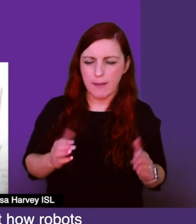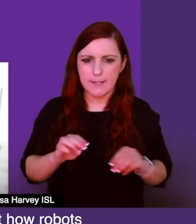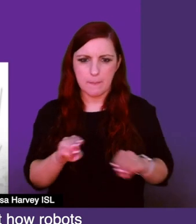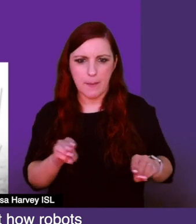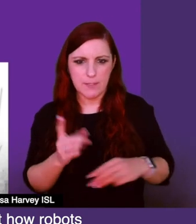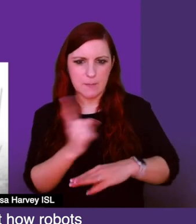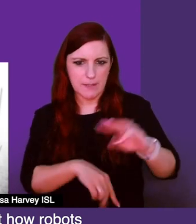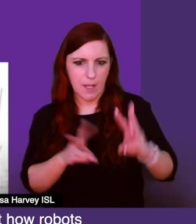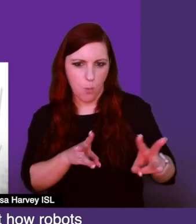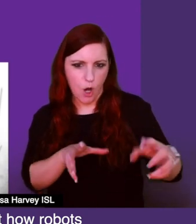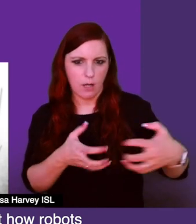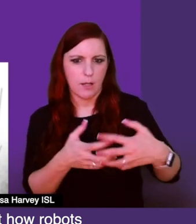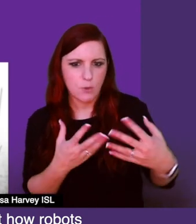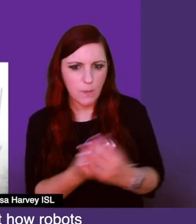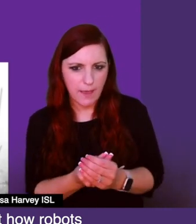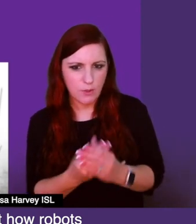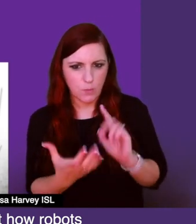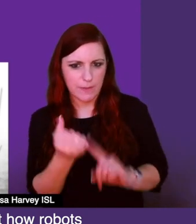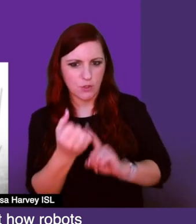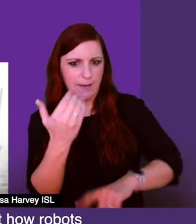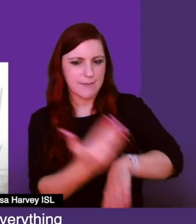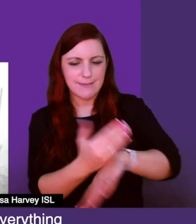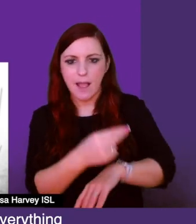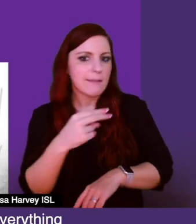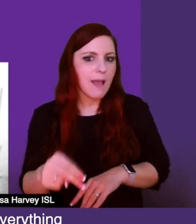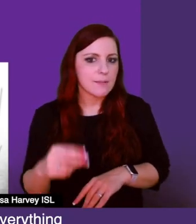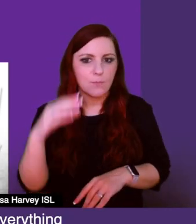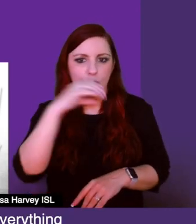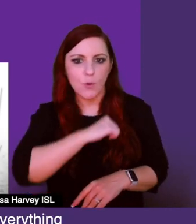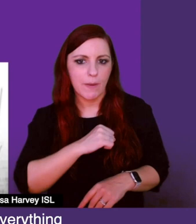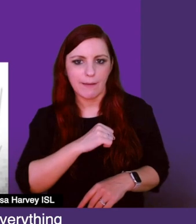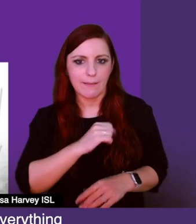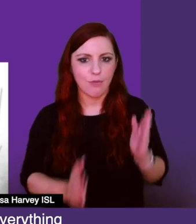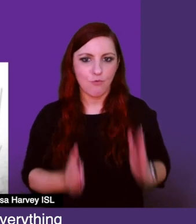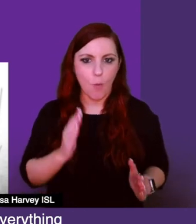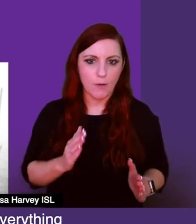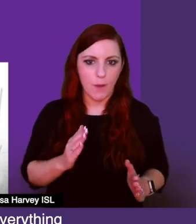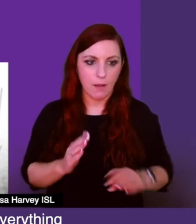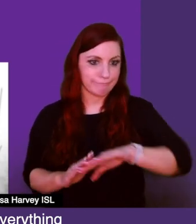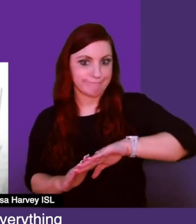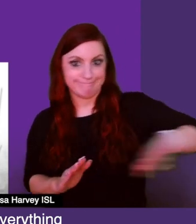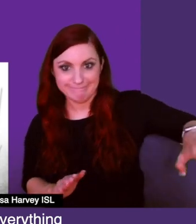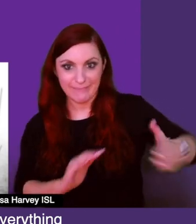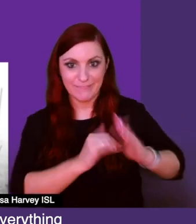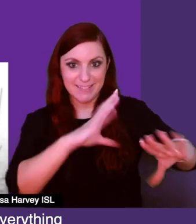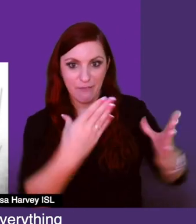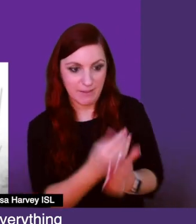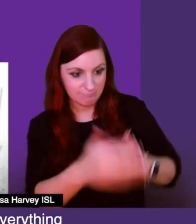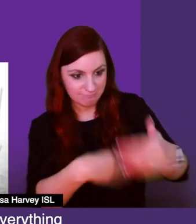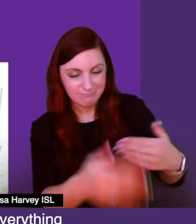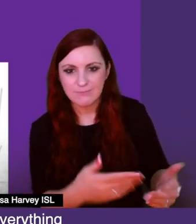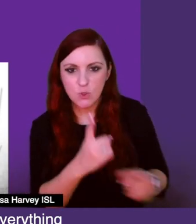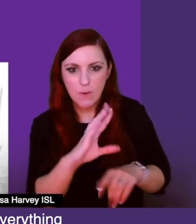people with disabilities can actually work together to accomplish tasks instead of assuming the robot is going to swoop in and just fix